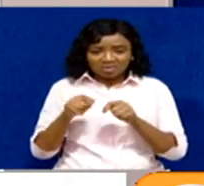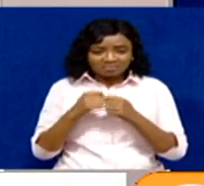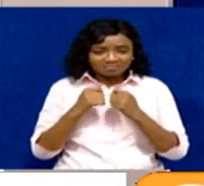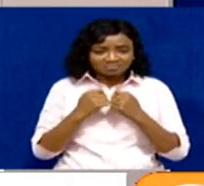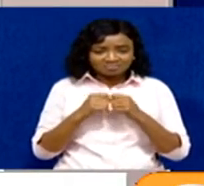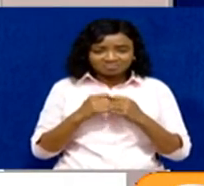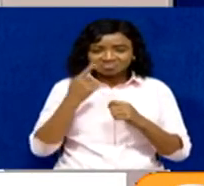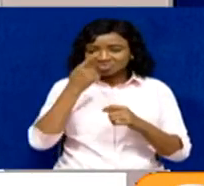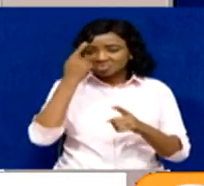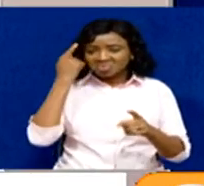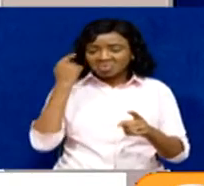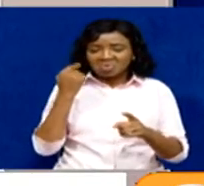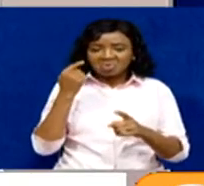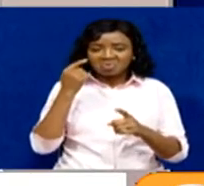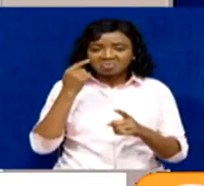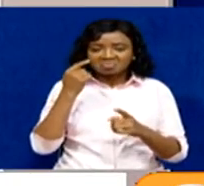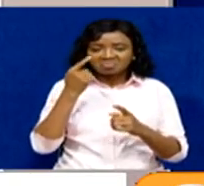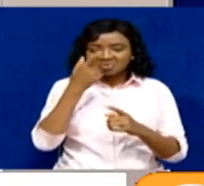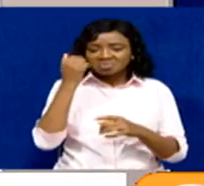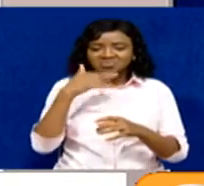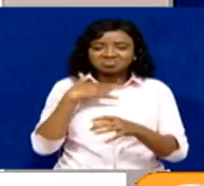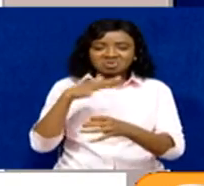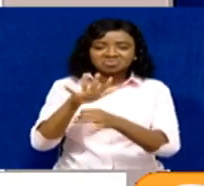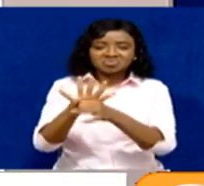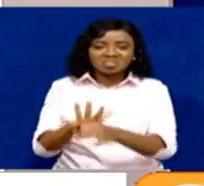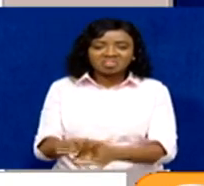to demean him or to, you know, belittle him